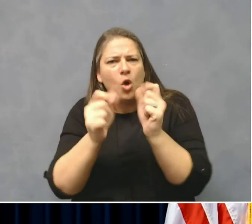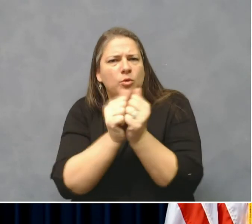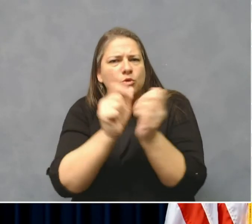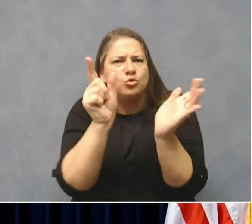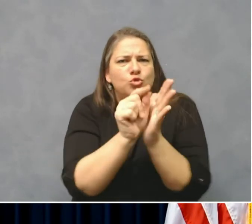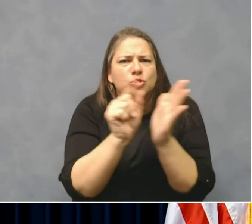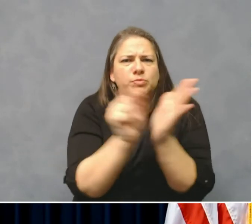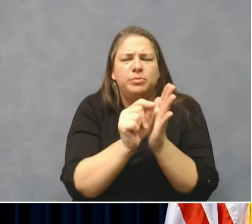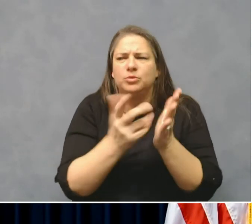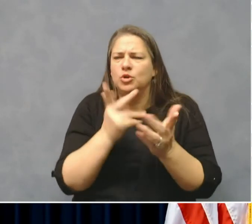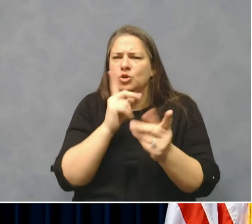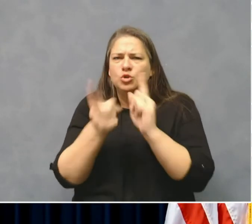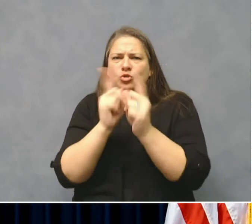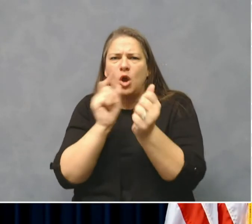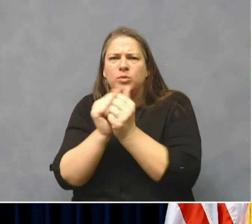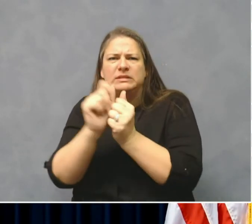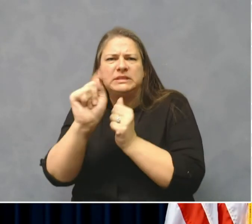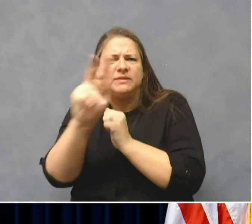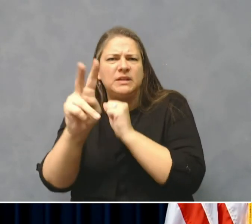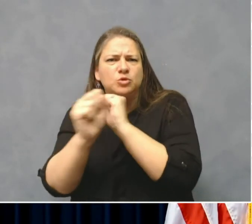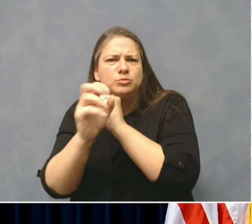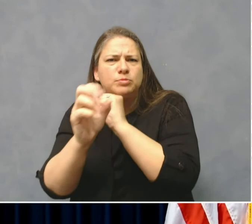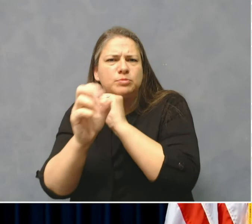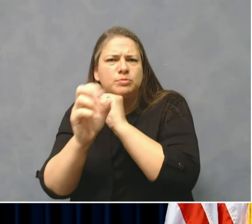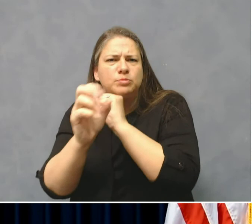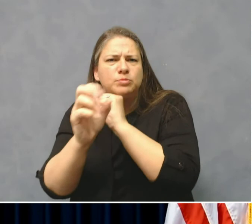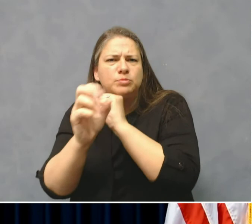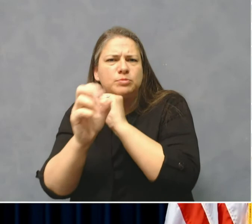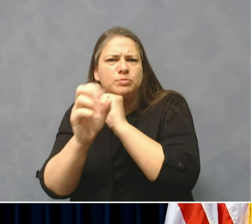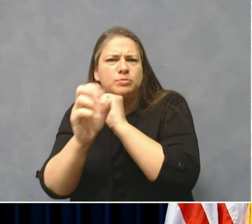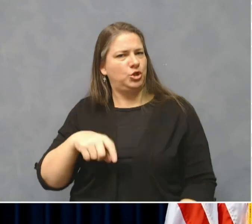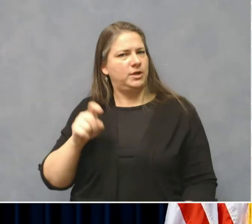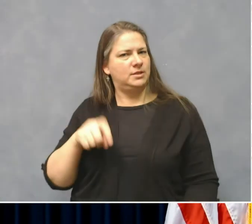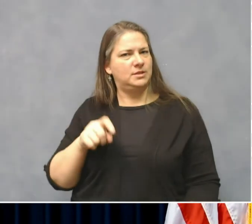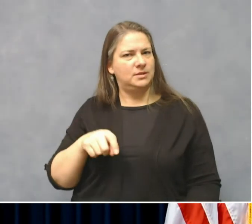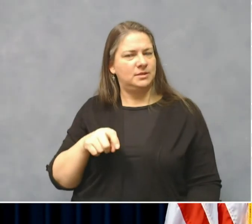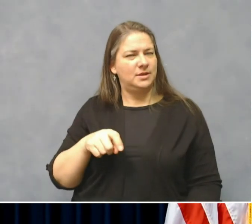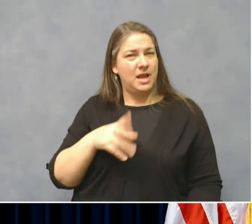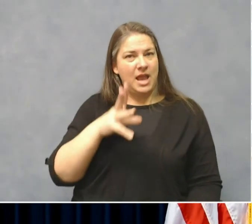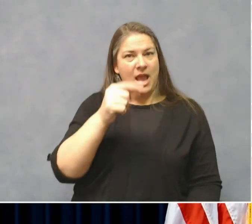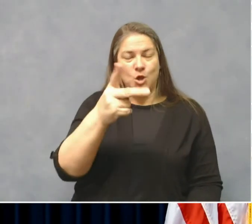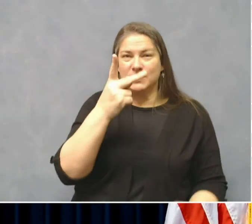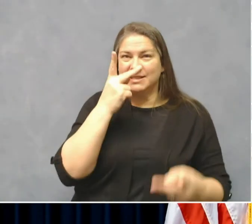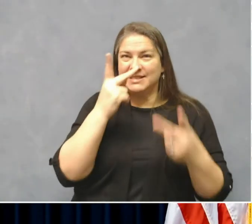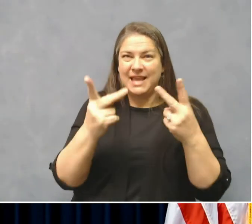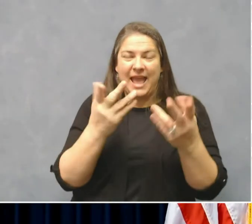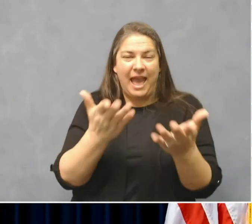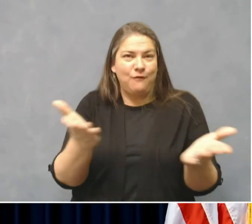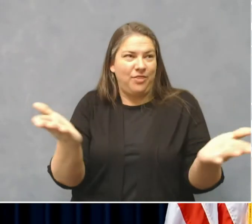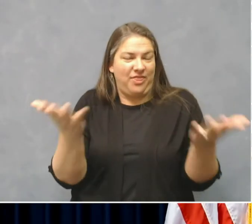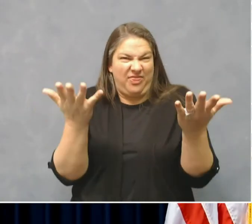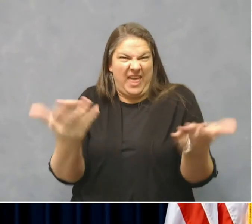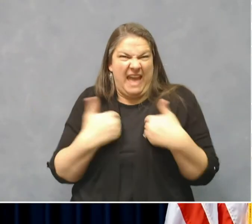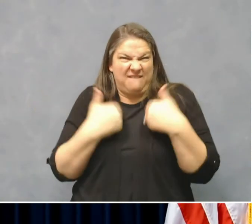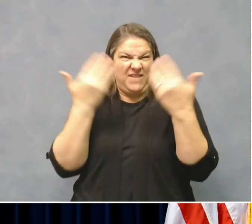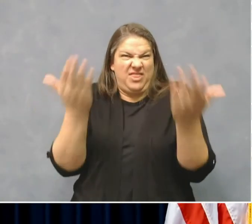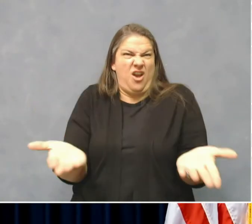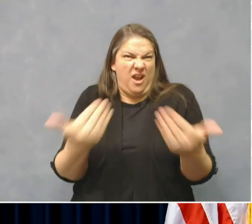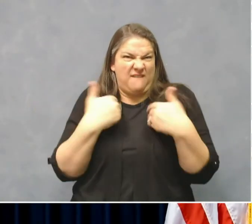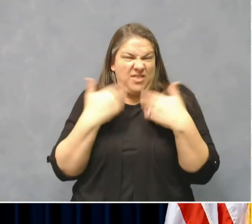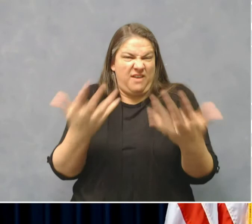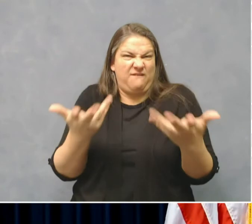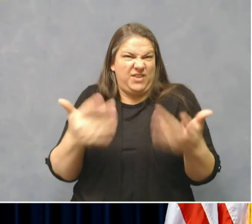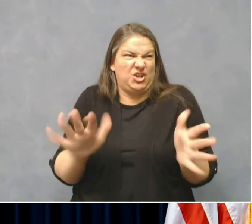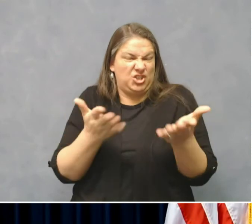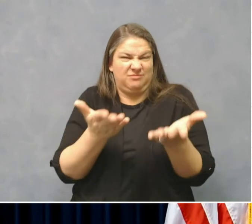regional TV news, and others. And I think, but I will take any advice